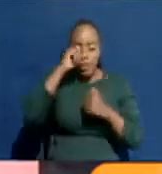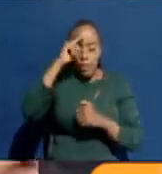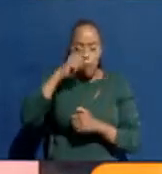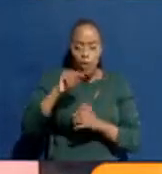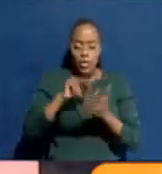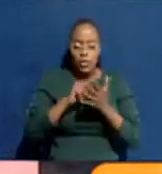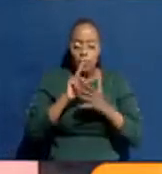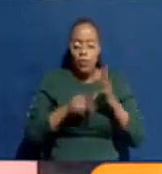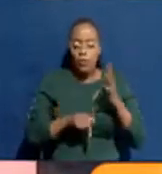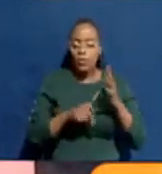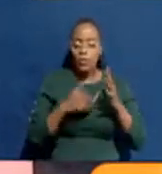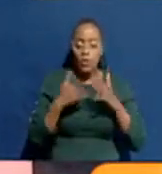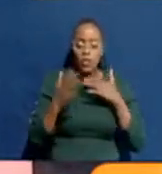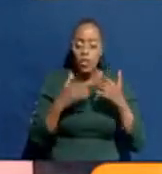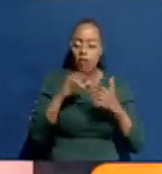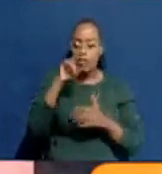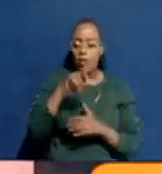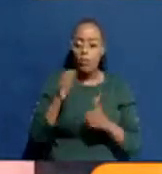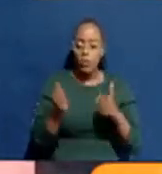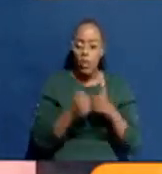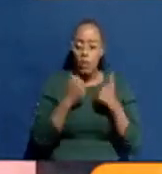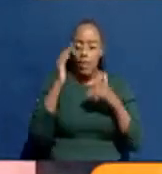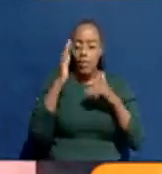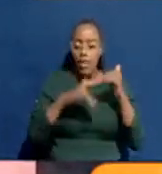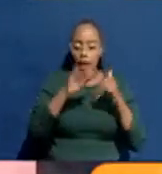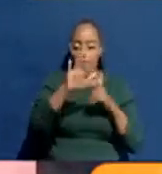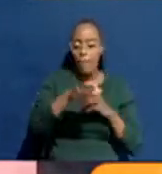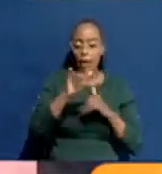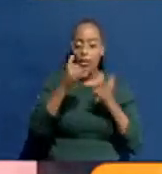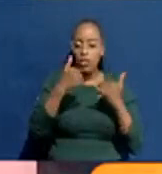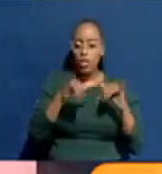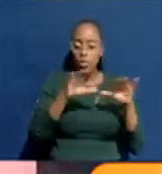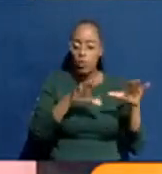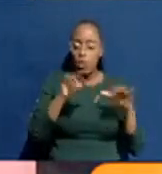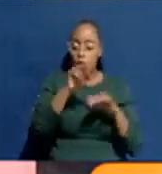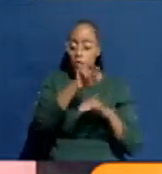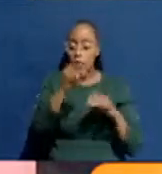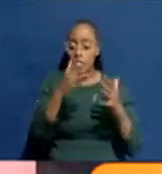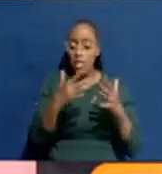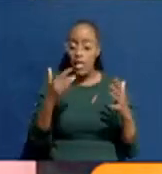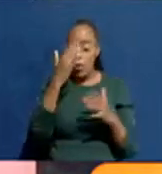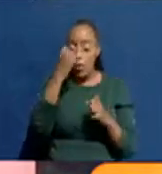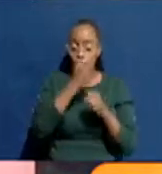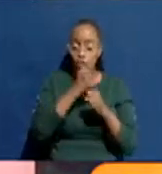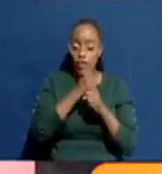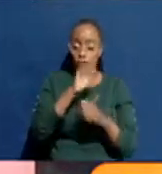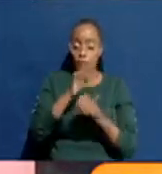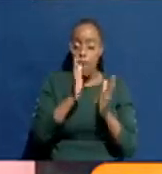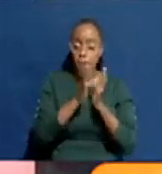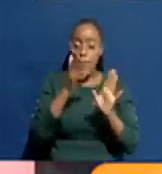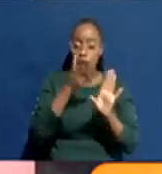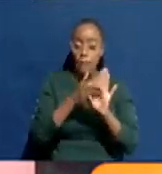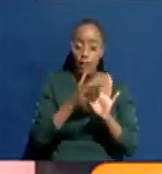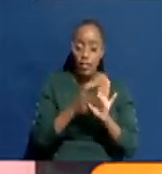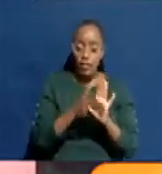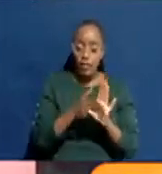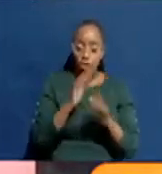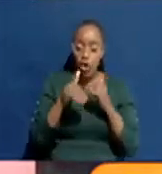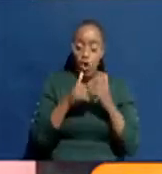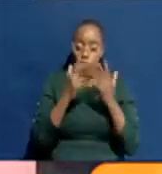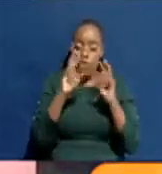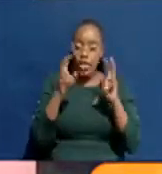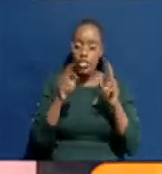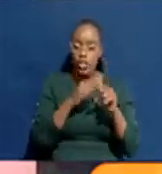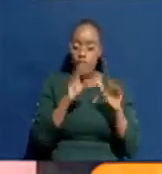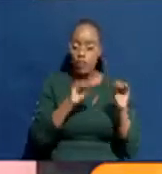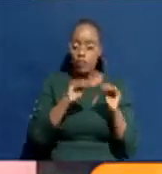So what really should have happened, instead of Parliament trying to struggle with this thing, because you've done your public participation, take all those issues and throw